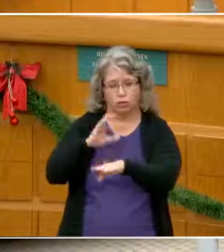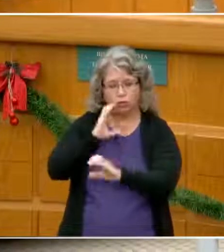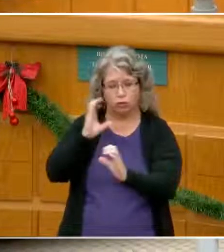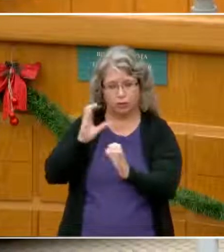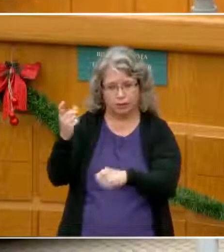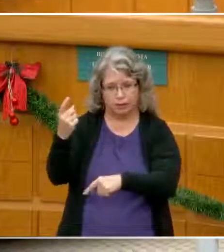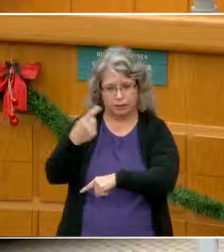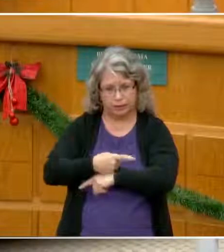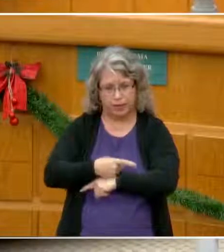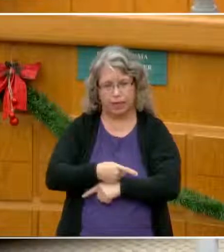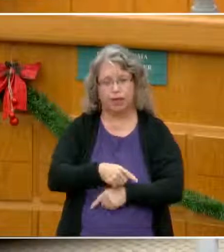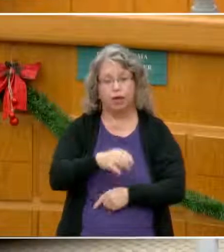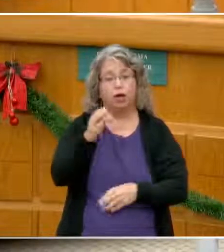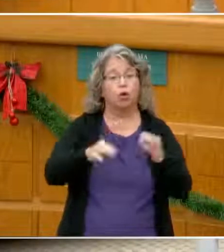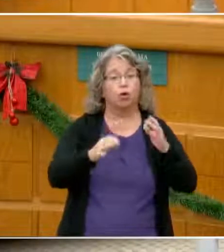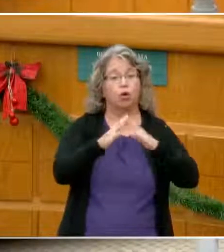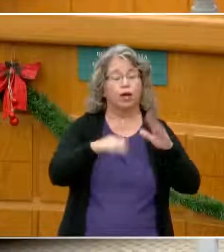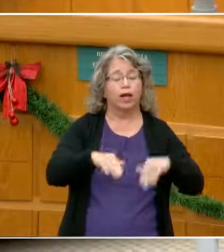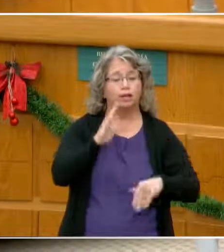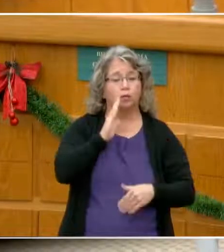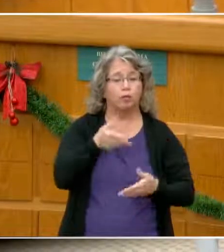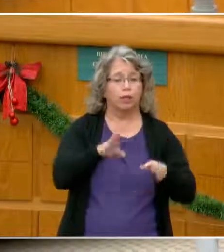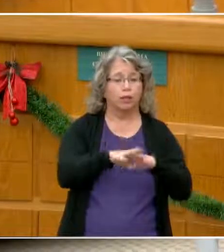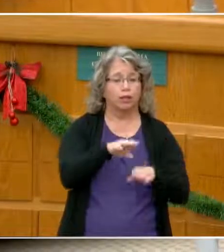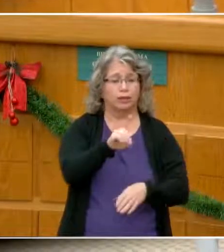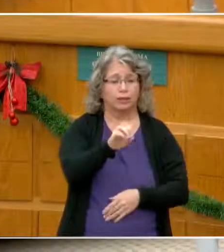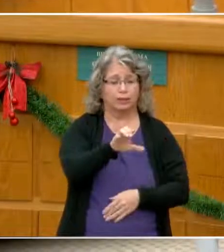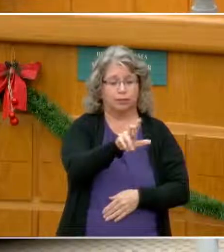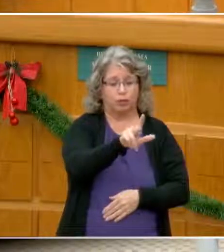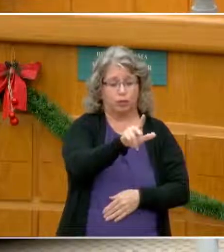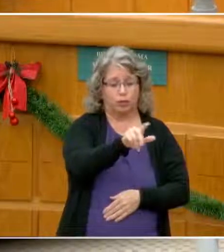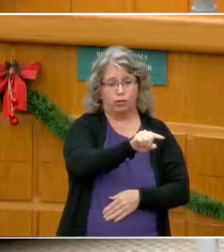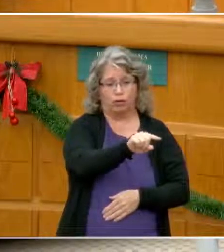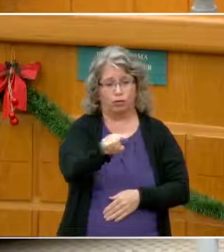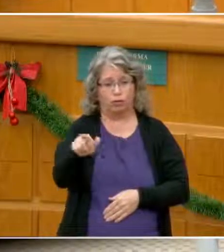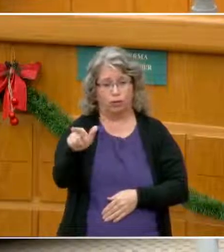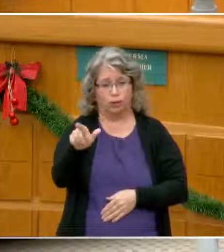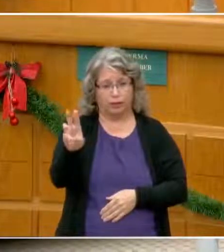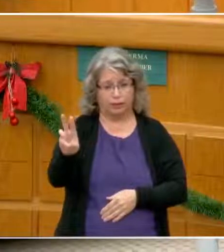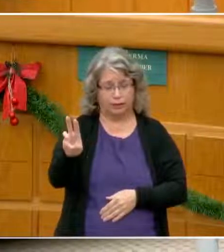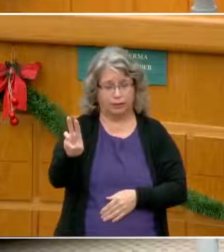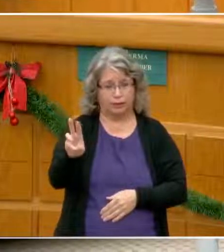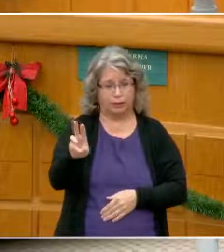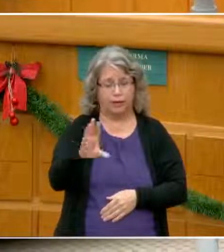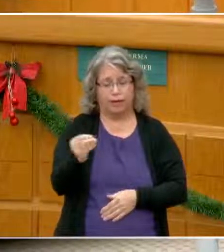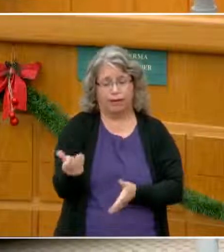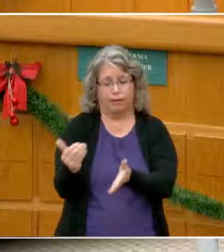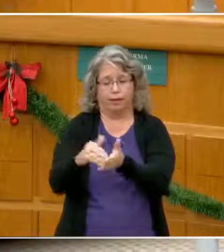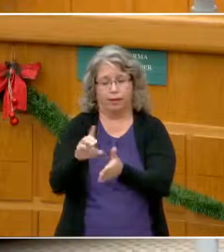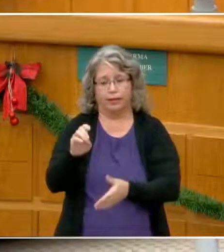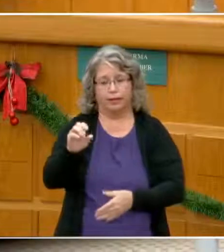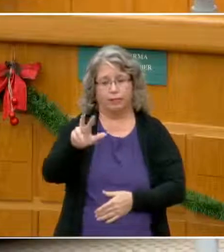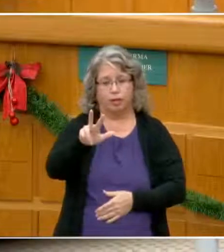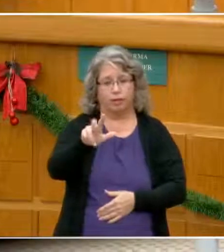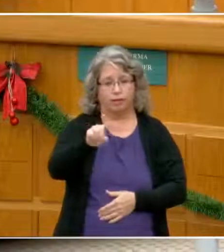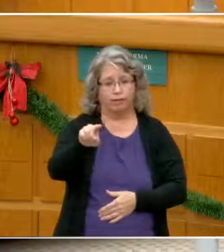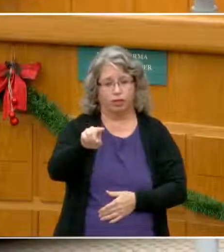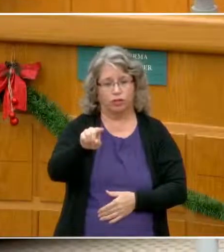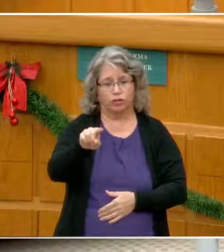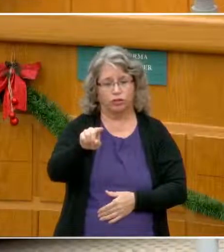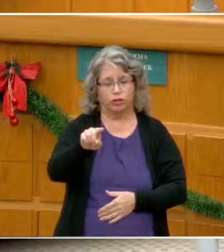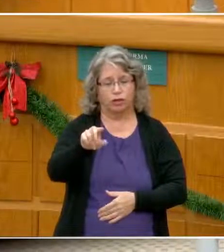will be closed on the December 23rd through the 26th and December 31st through